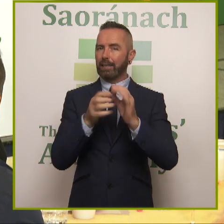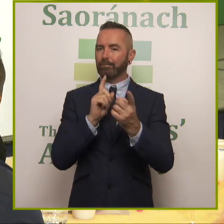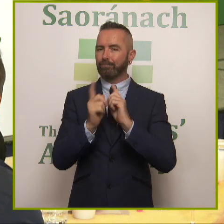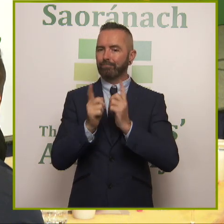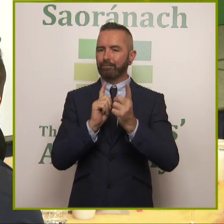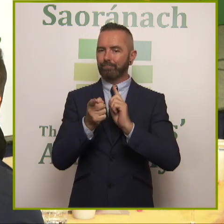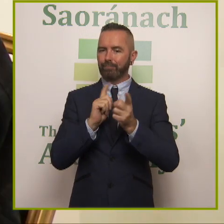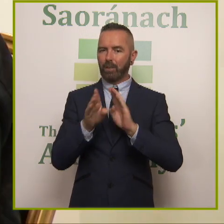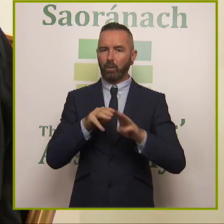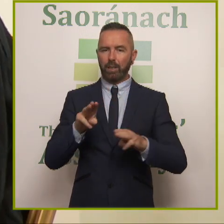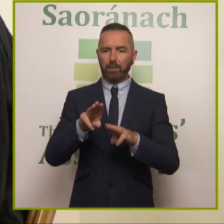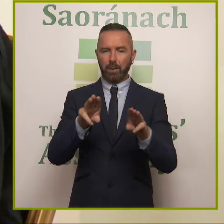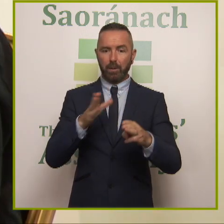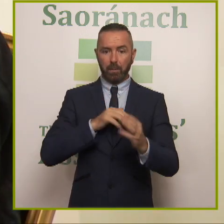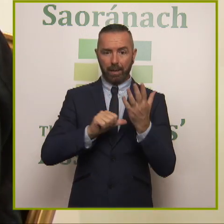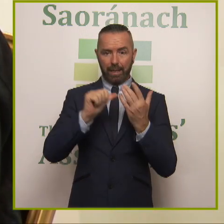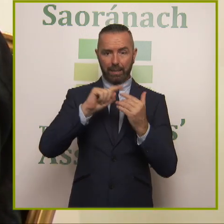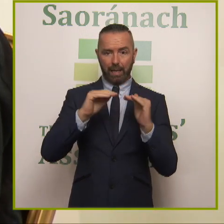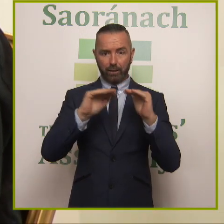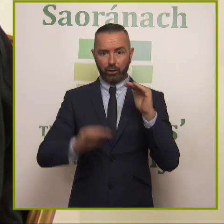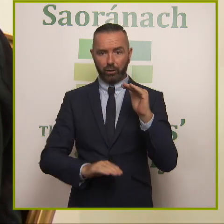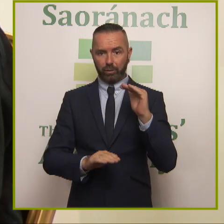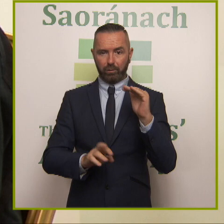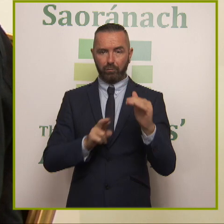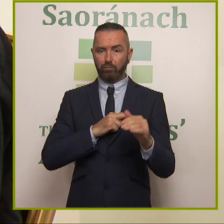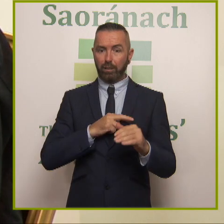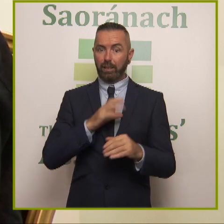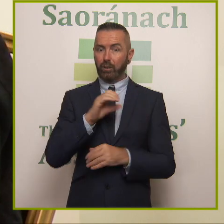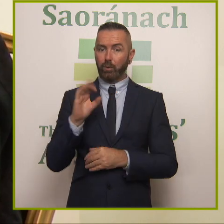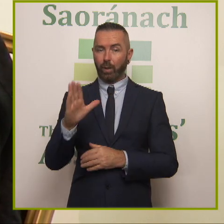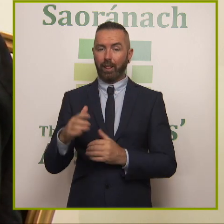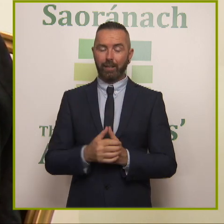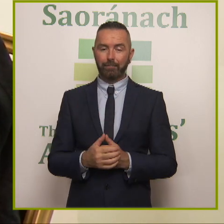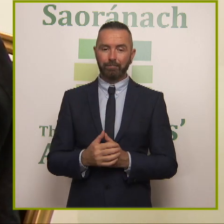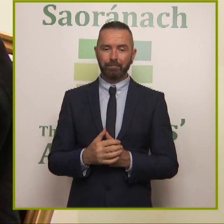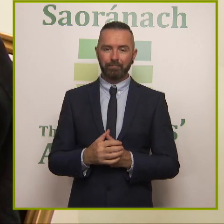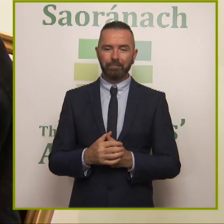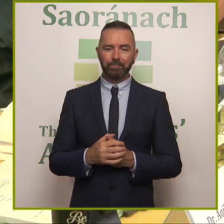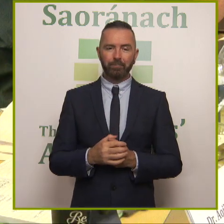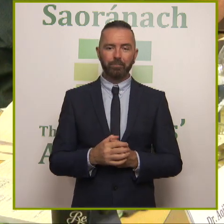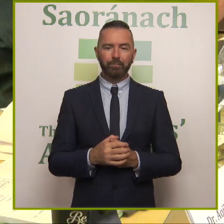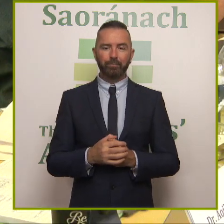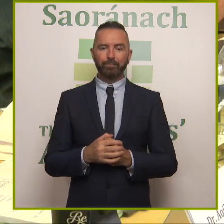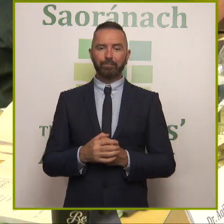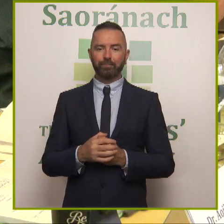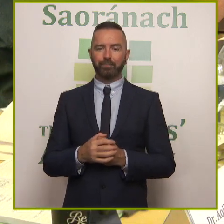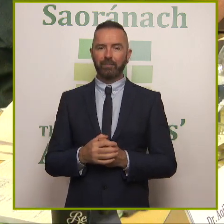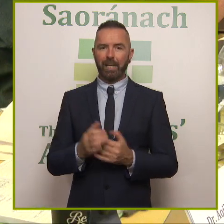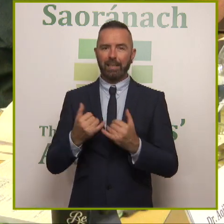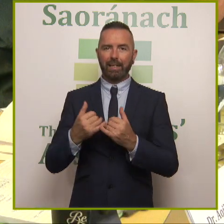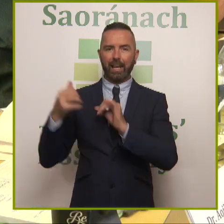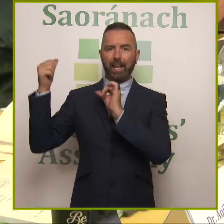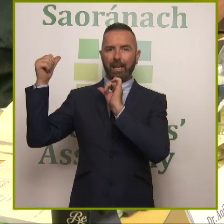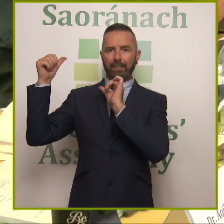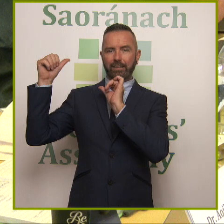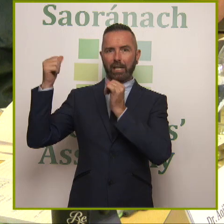people in my age and younger, and that was really enjoyable. Yep. And almost intergenerational room, no more than